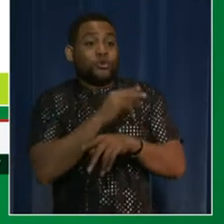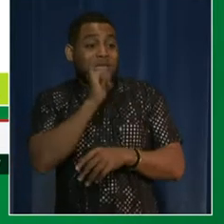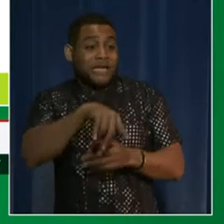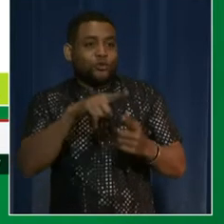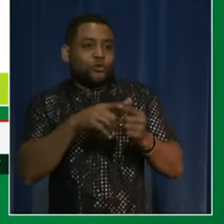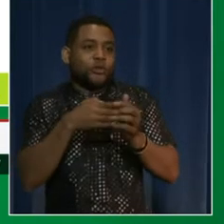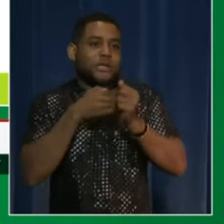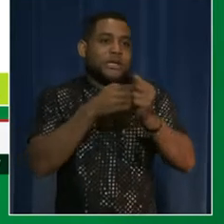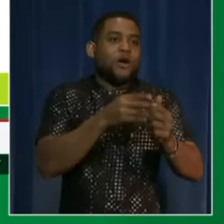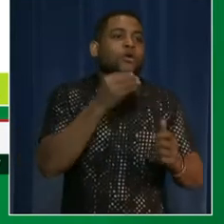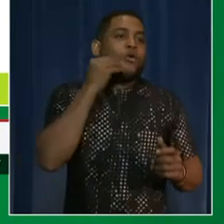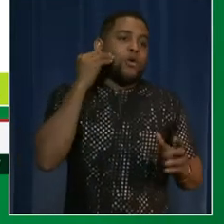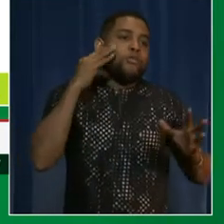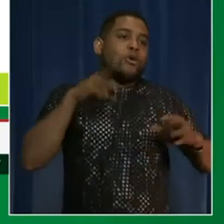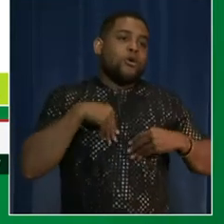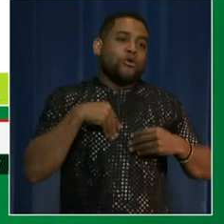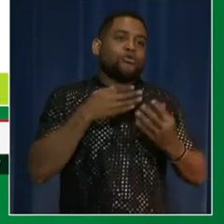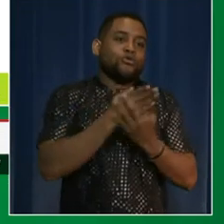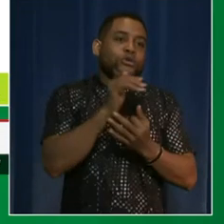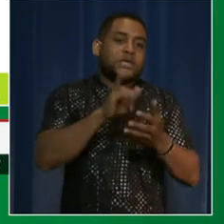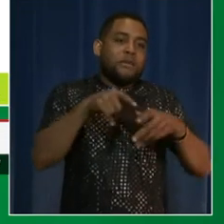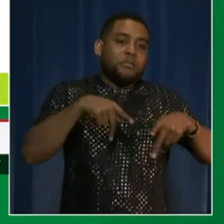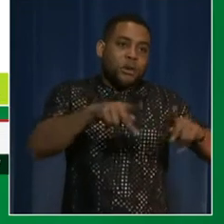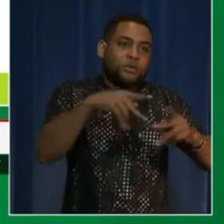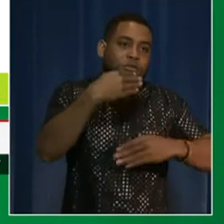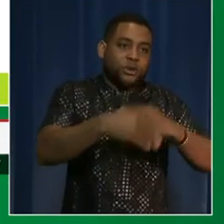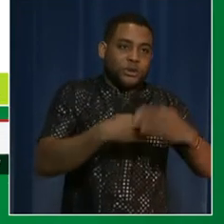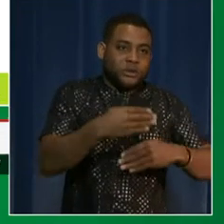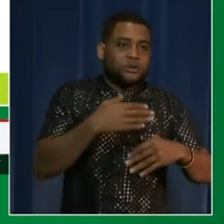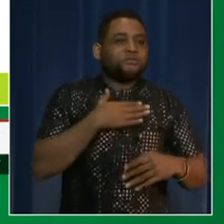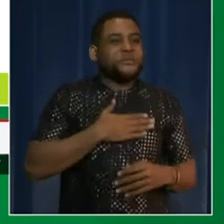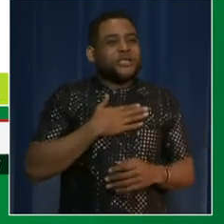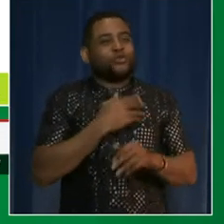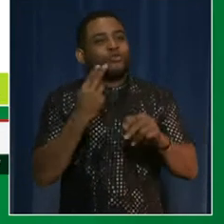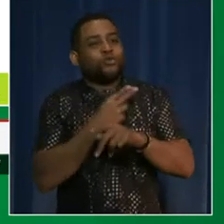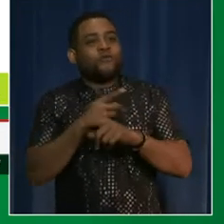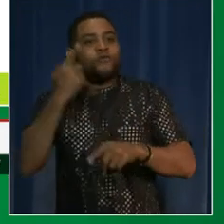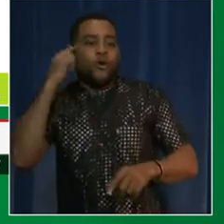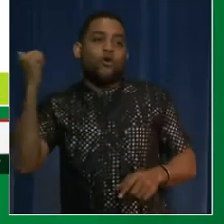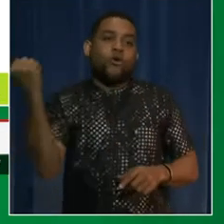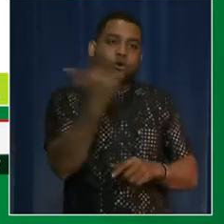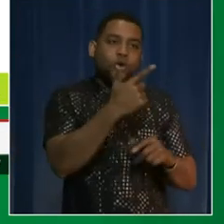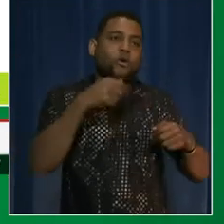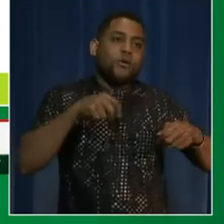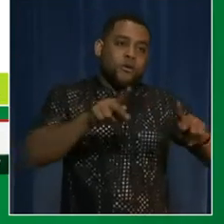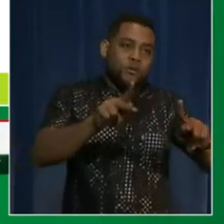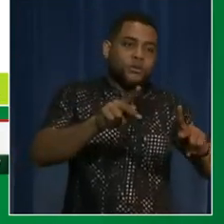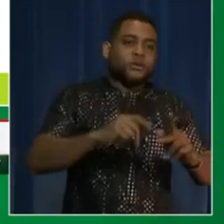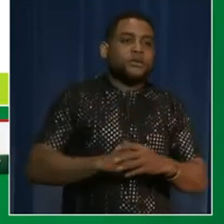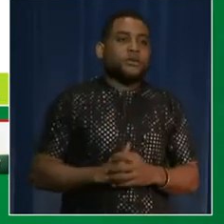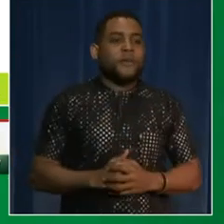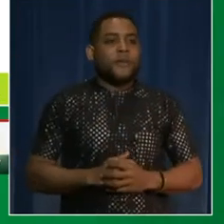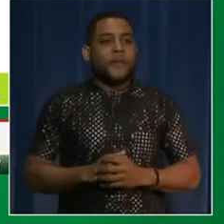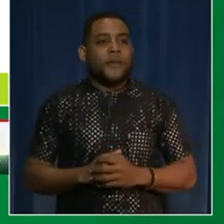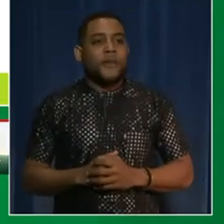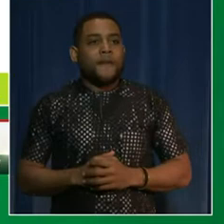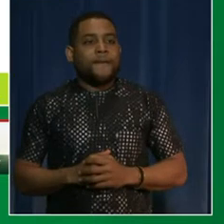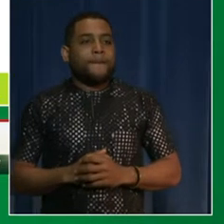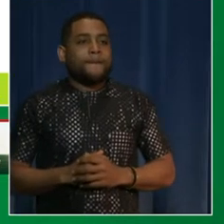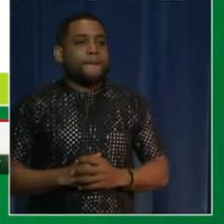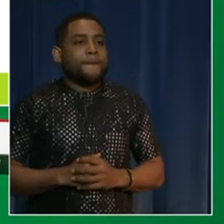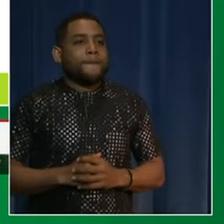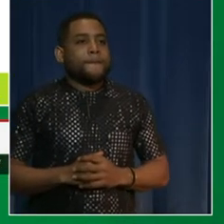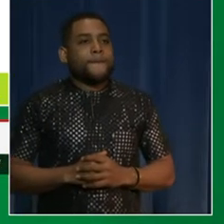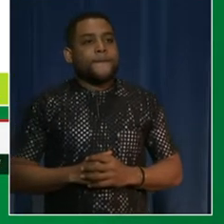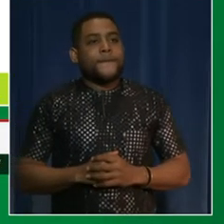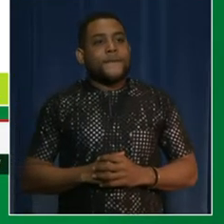residential permitting process, so please use it for all of your permits. All right. And this is also